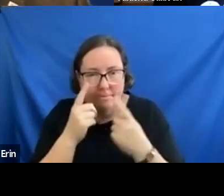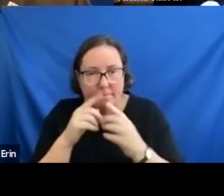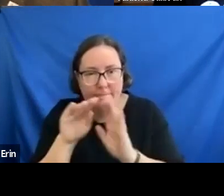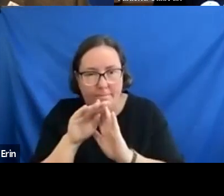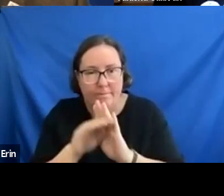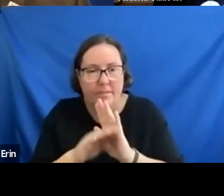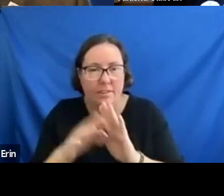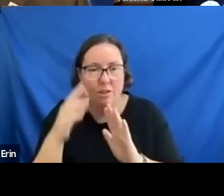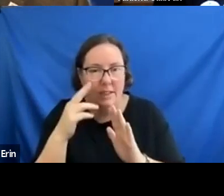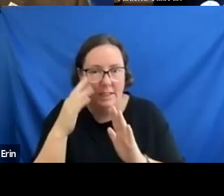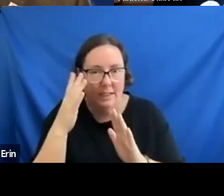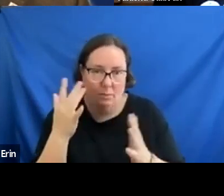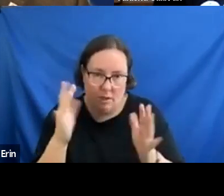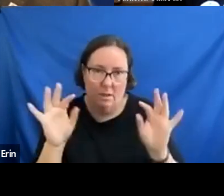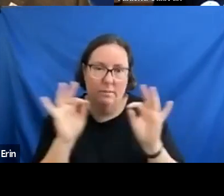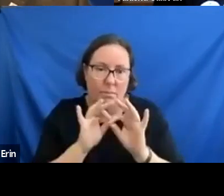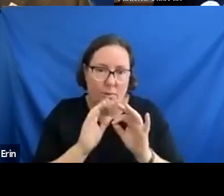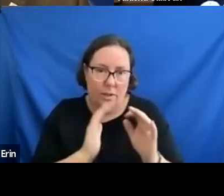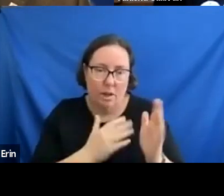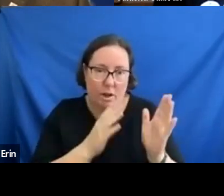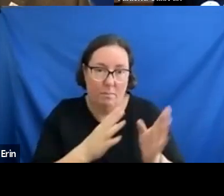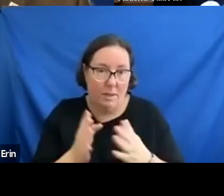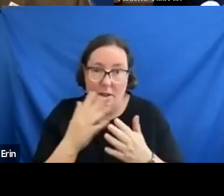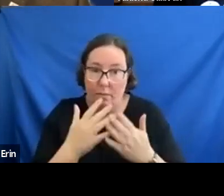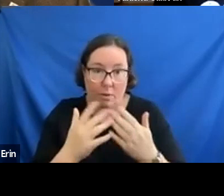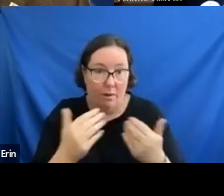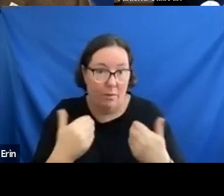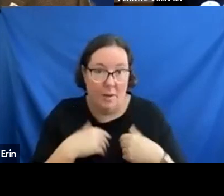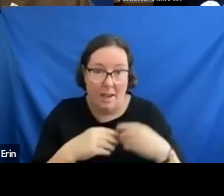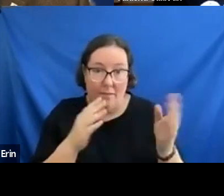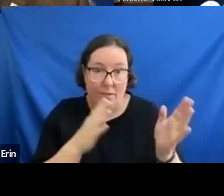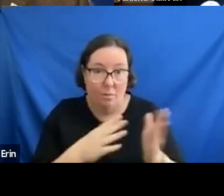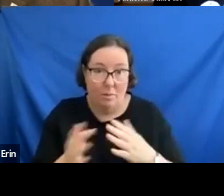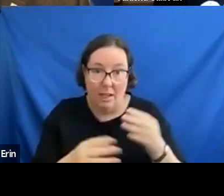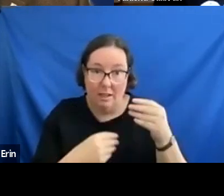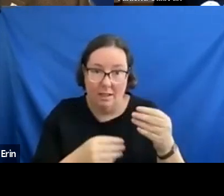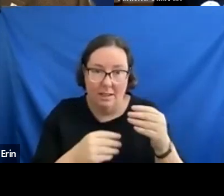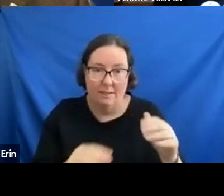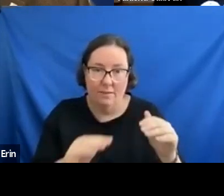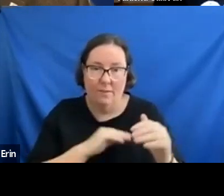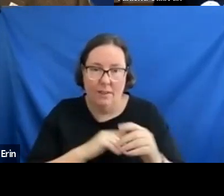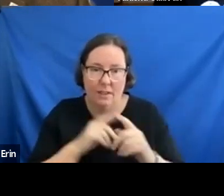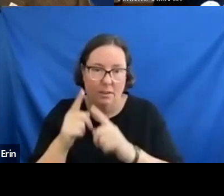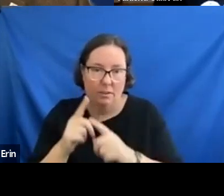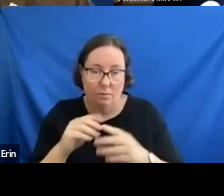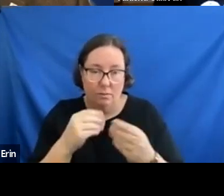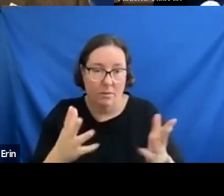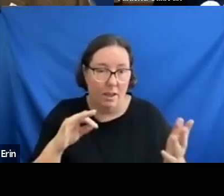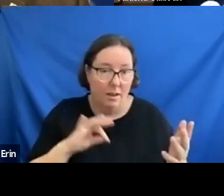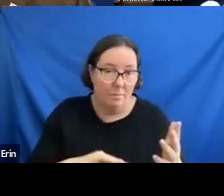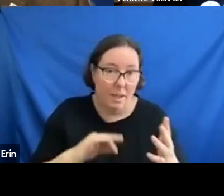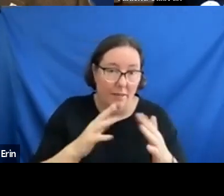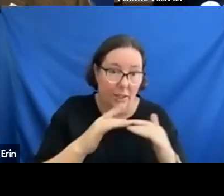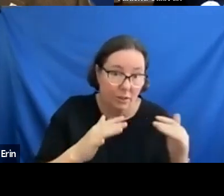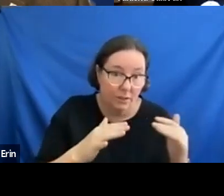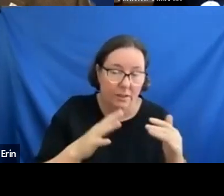reasons why it is our plan, whatever it becomes, fulfills these goals, provides the educational benefits of diversity,